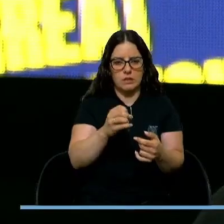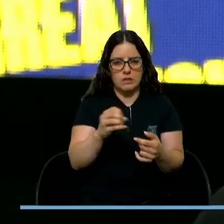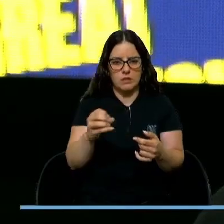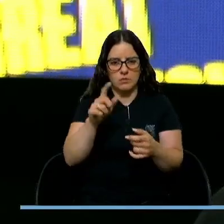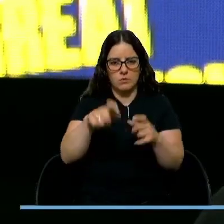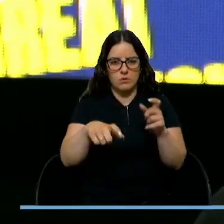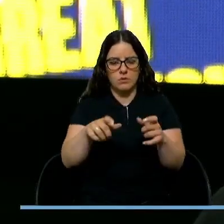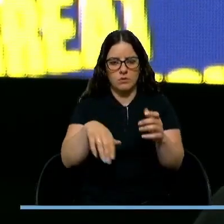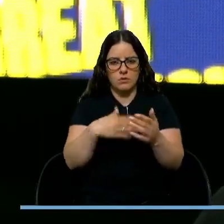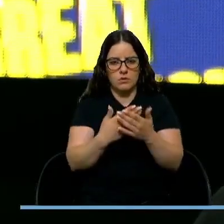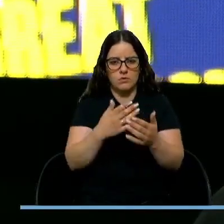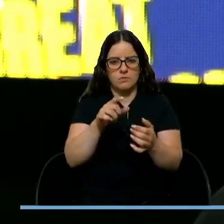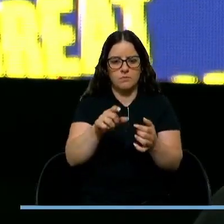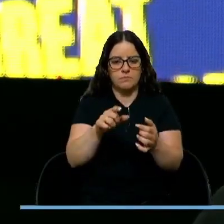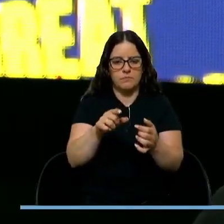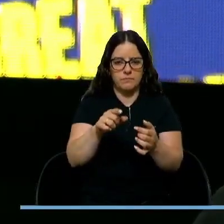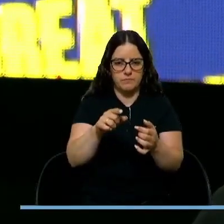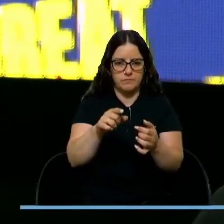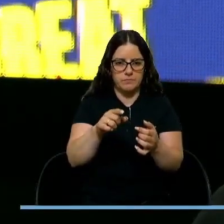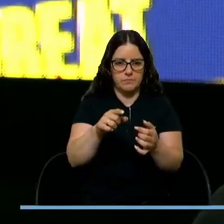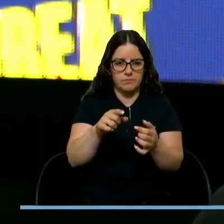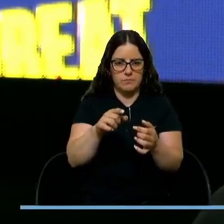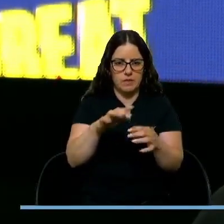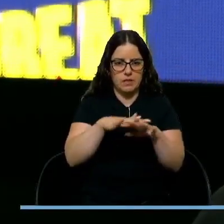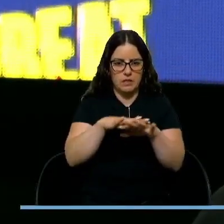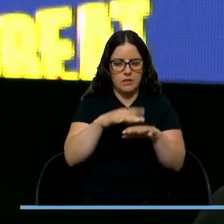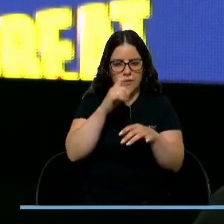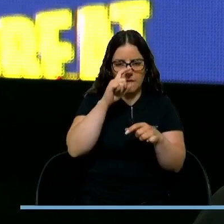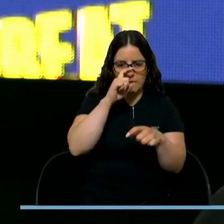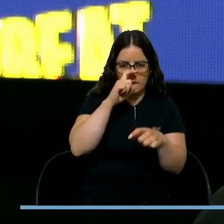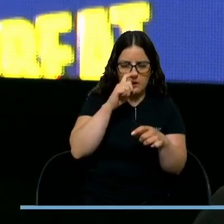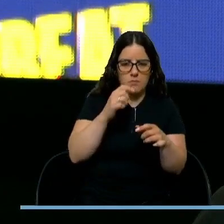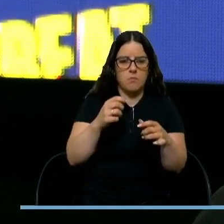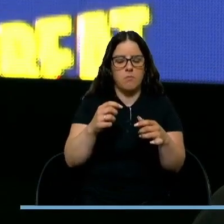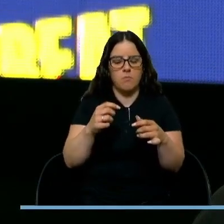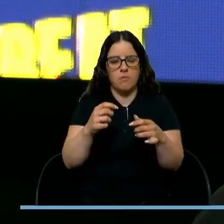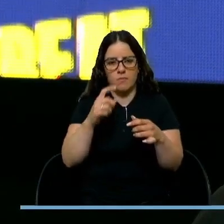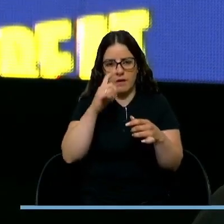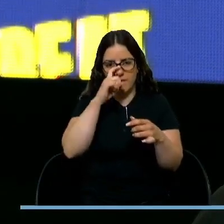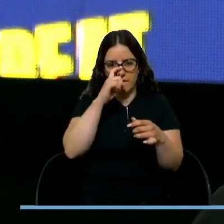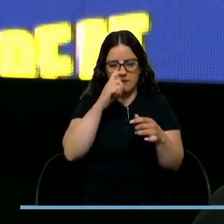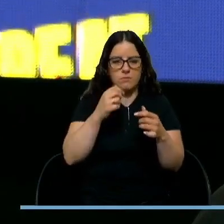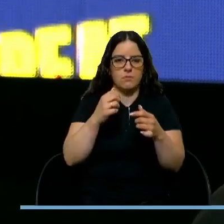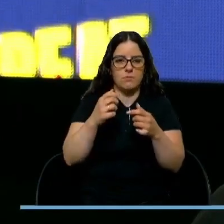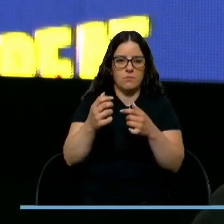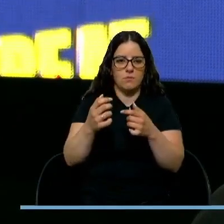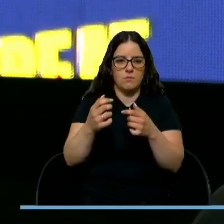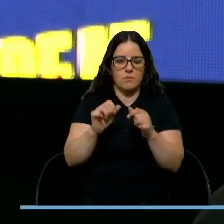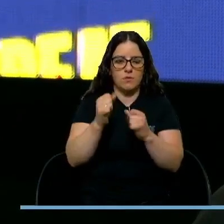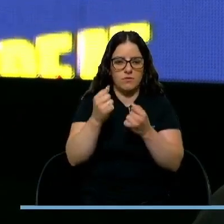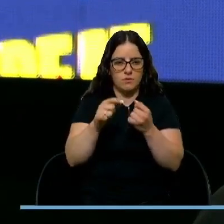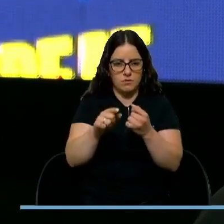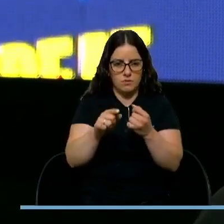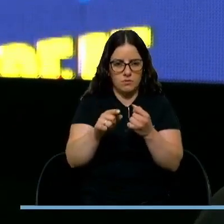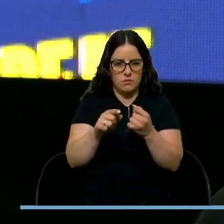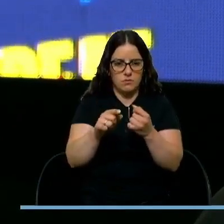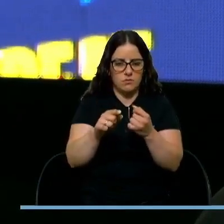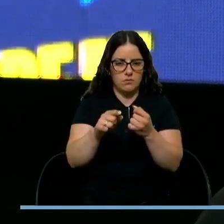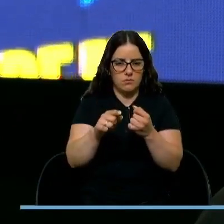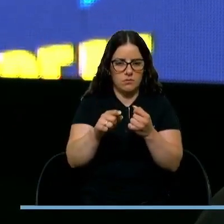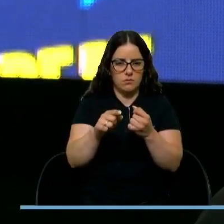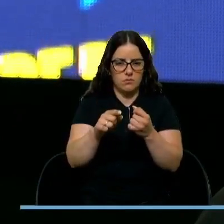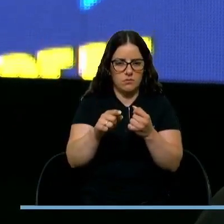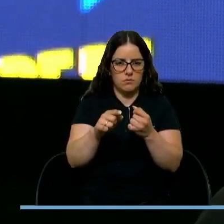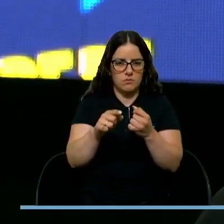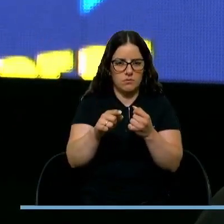2.5 million clients using NEM in several industry sectors, to taking